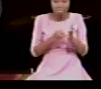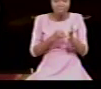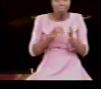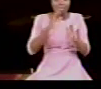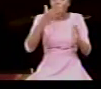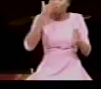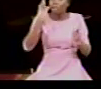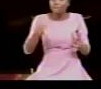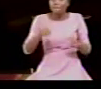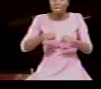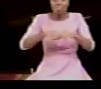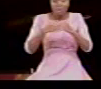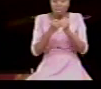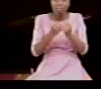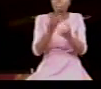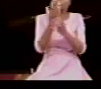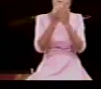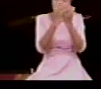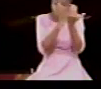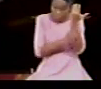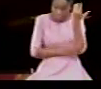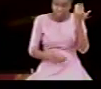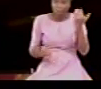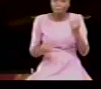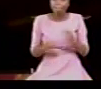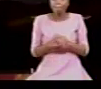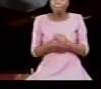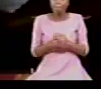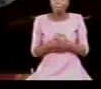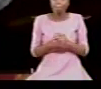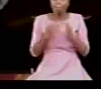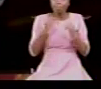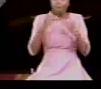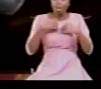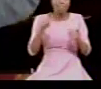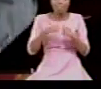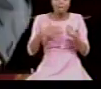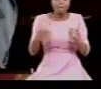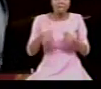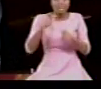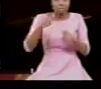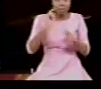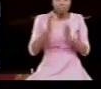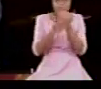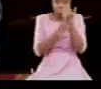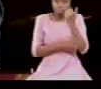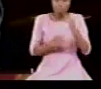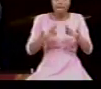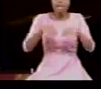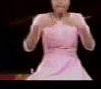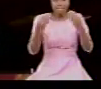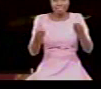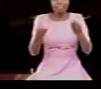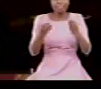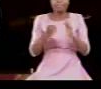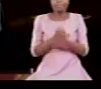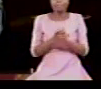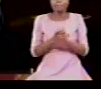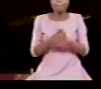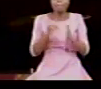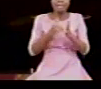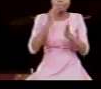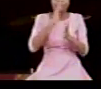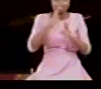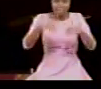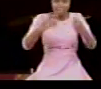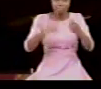Break it, you be bankrupt. Though you have everything now, but you be bankrupt. Give, it shall be given